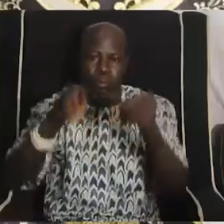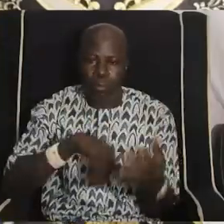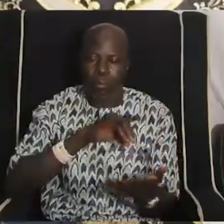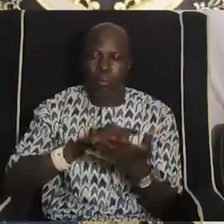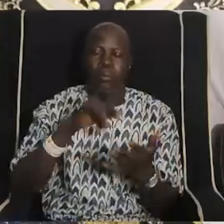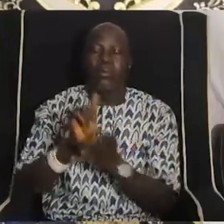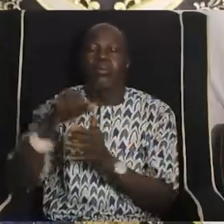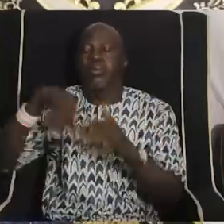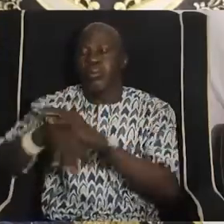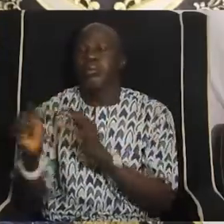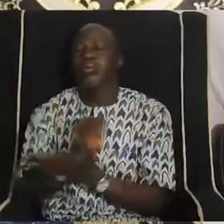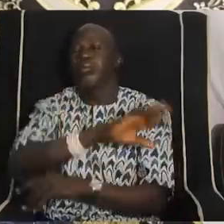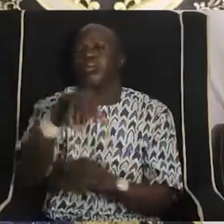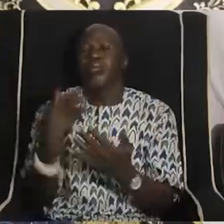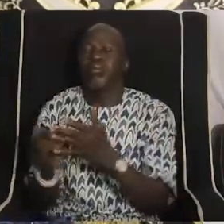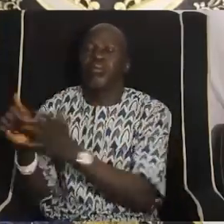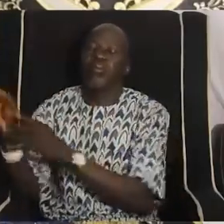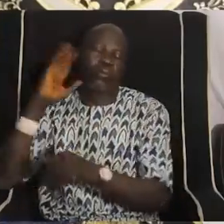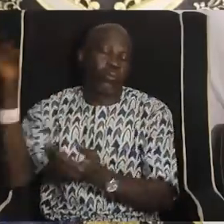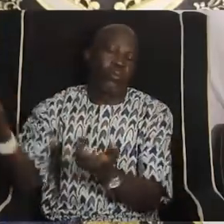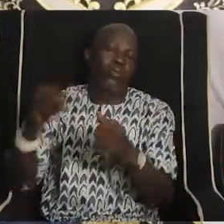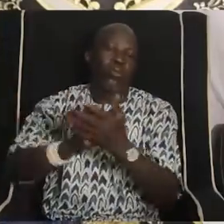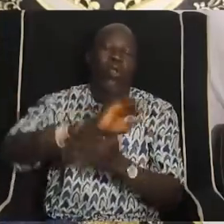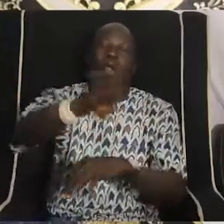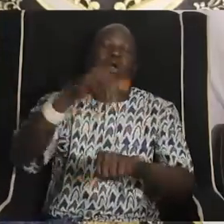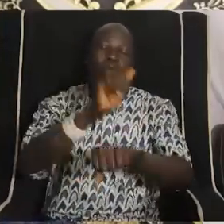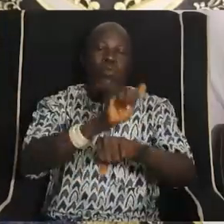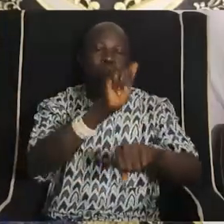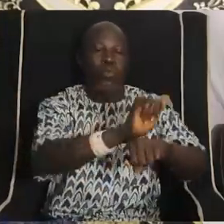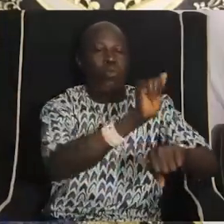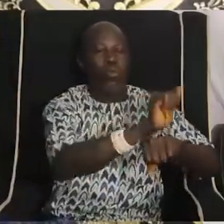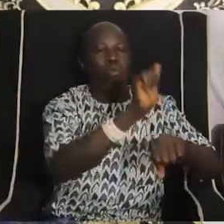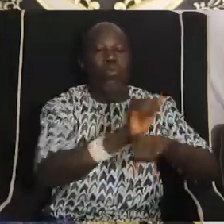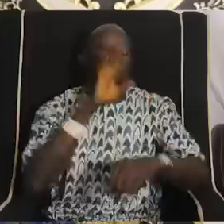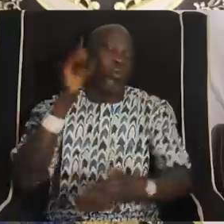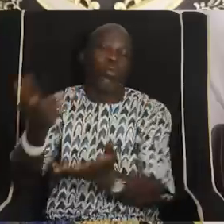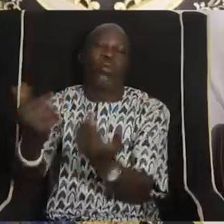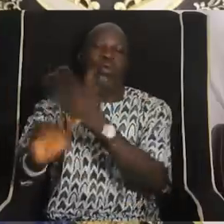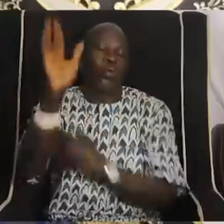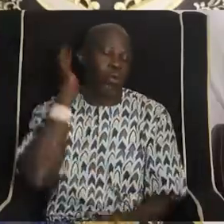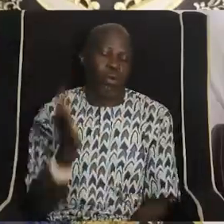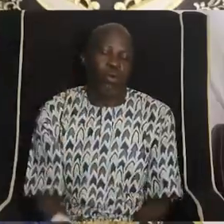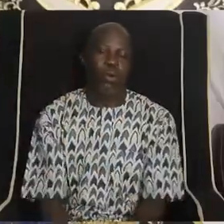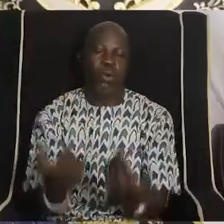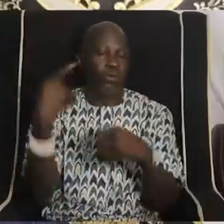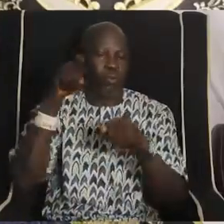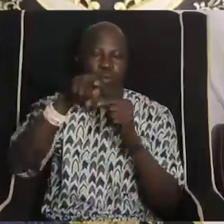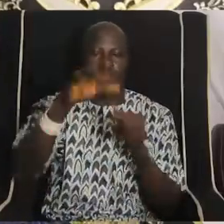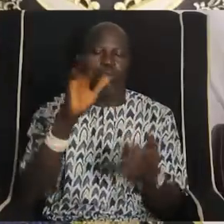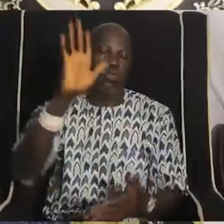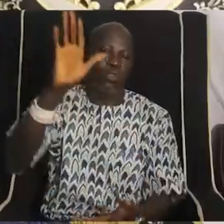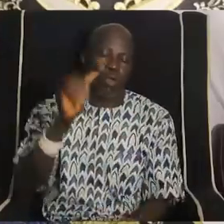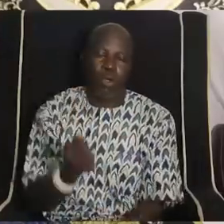mo tumo re. You know the one that went to catch fishes in the dream, you know the meaning. Papa je ohun elo fun ise iranse na. You will later be